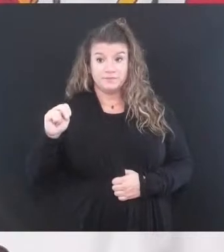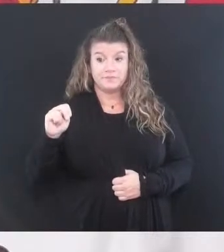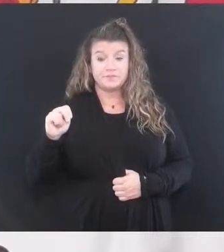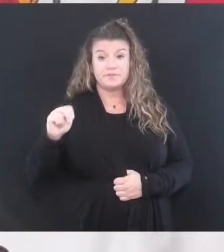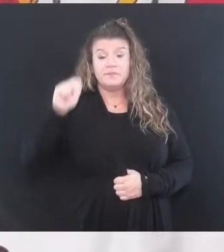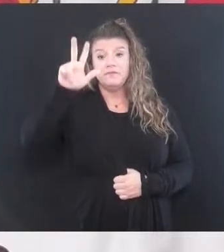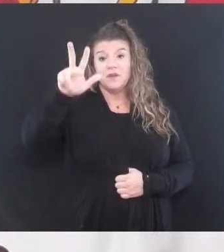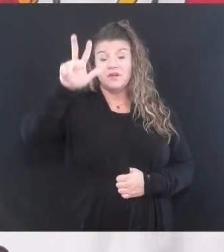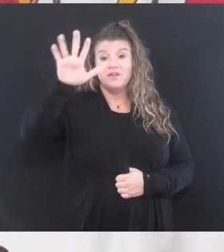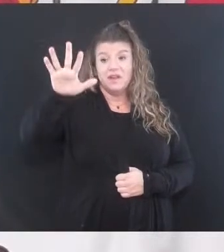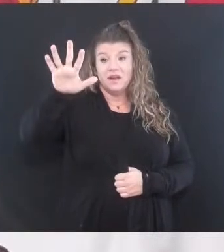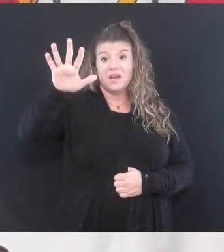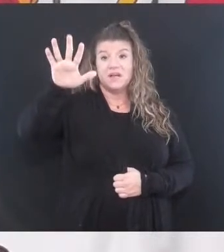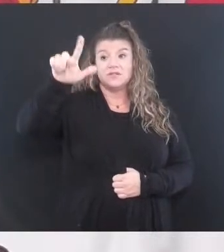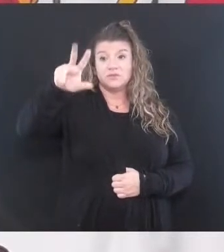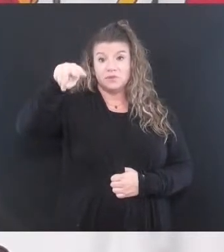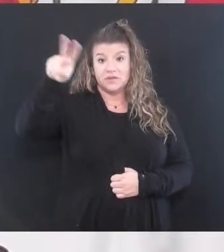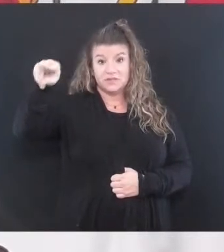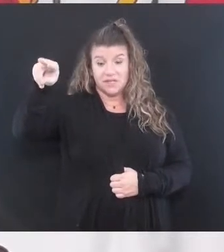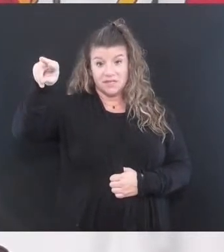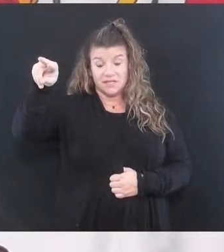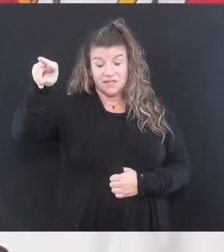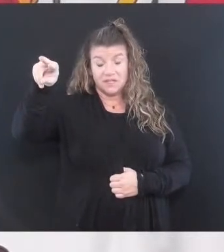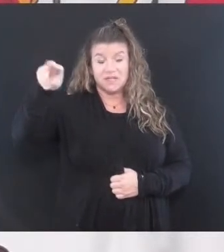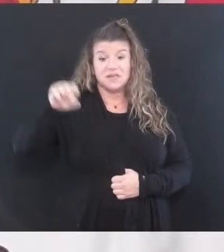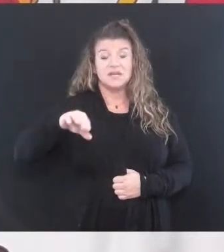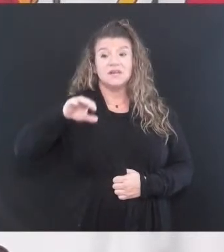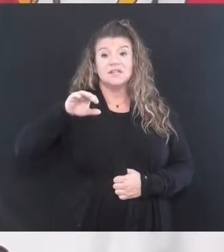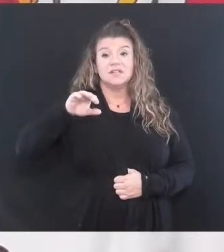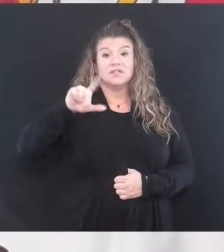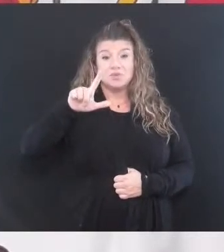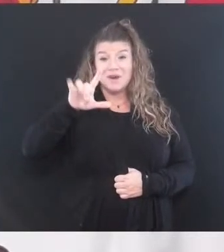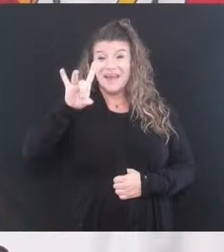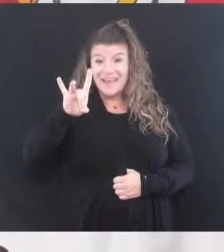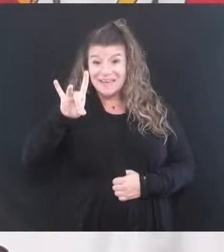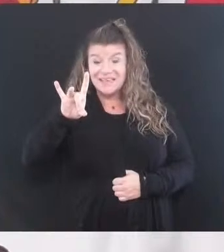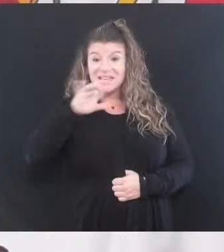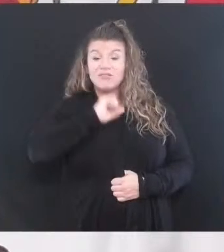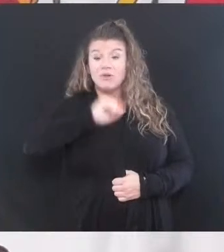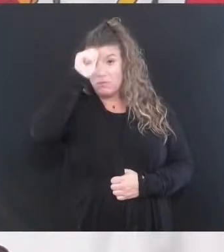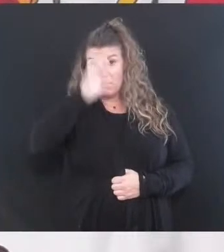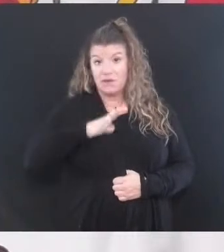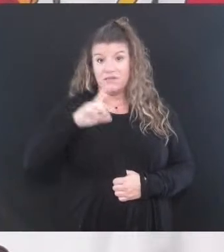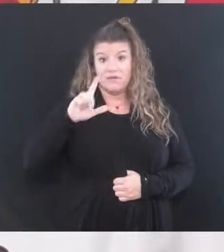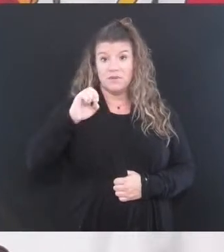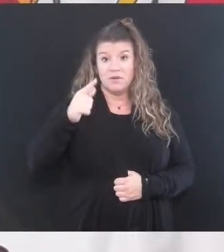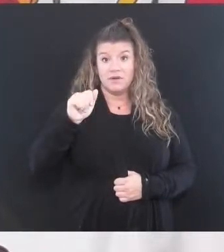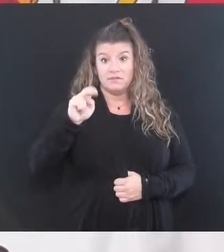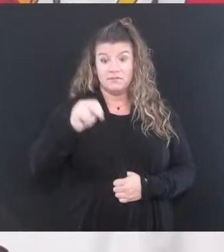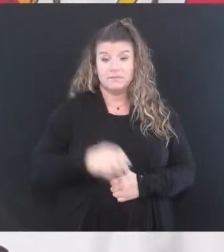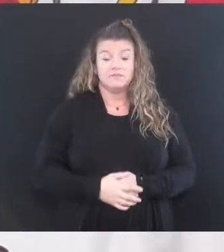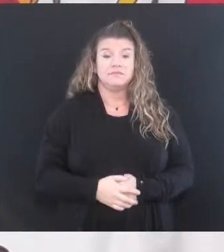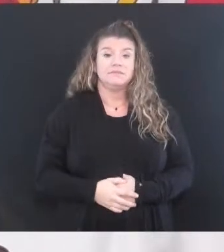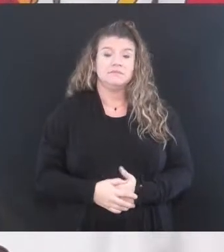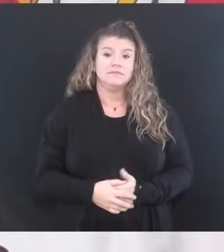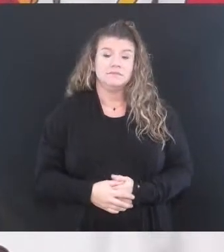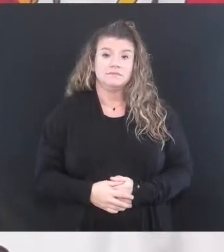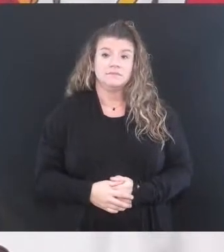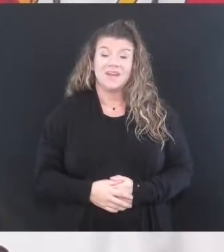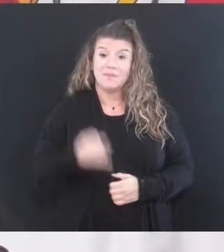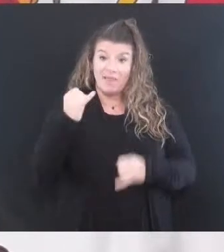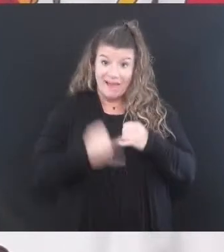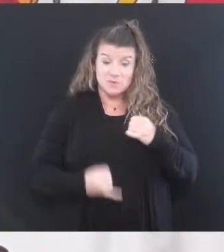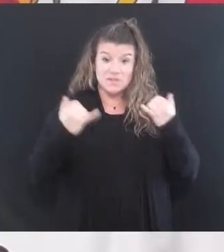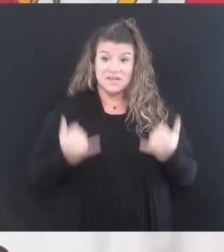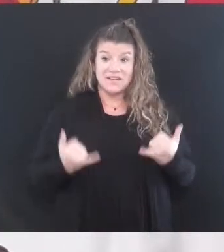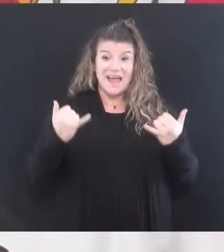The 3,522nd death in West Virginia is a 28-year-old male from Logan County. And the last one